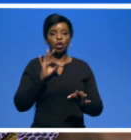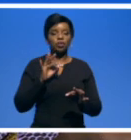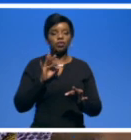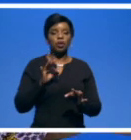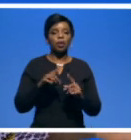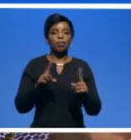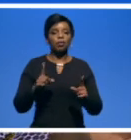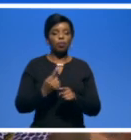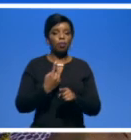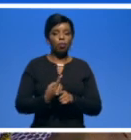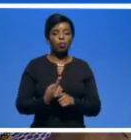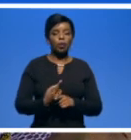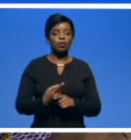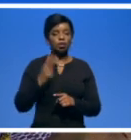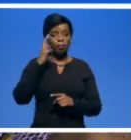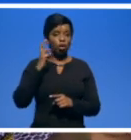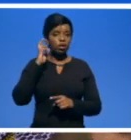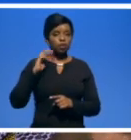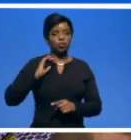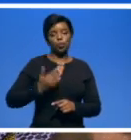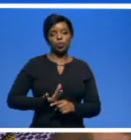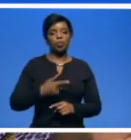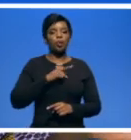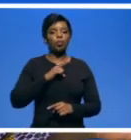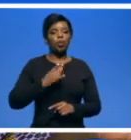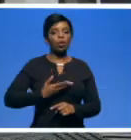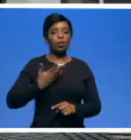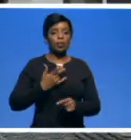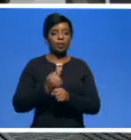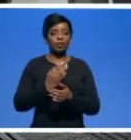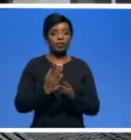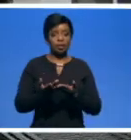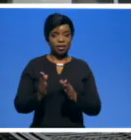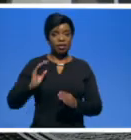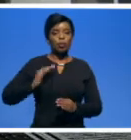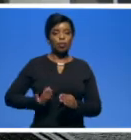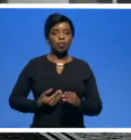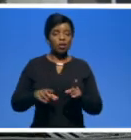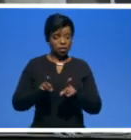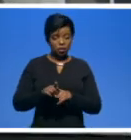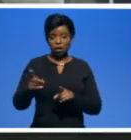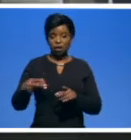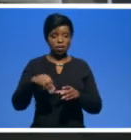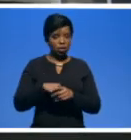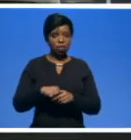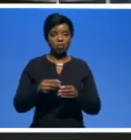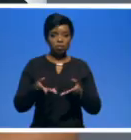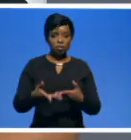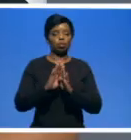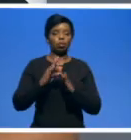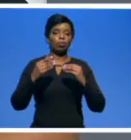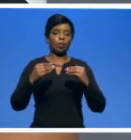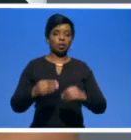towards women to ensure that libona banka karolo kahare ho muruo and baba